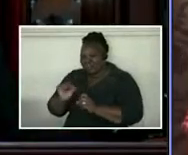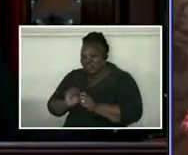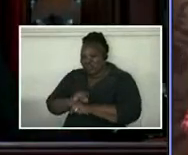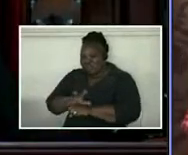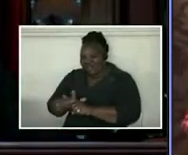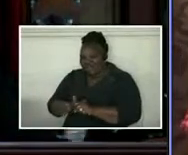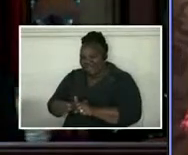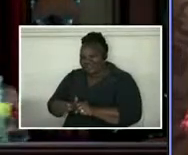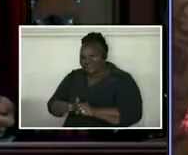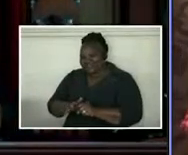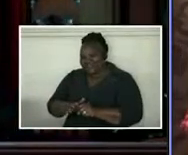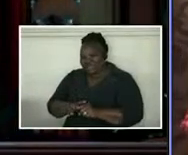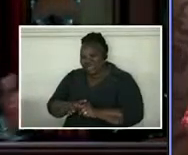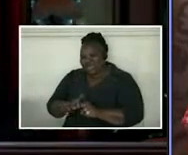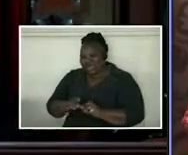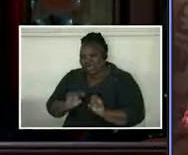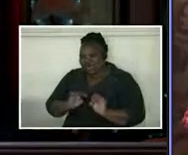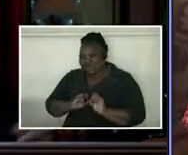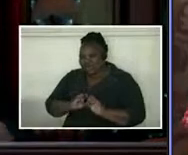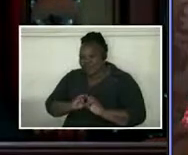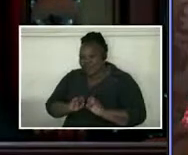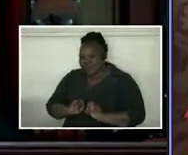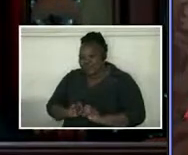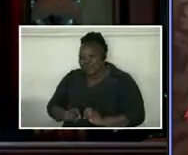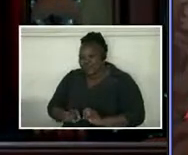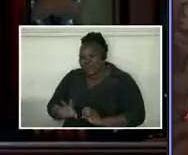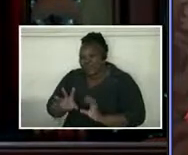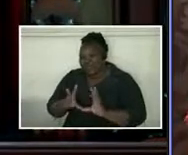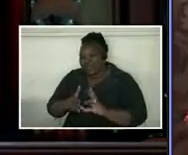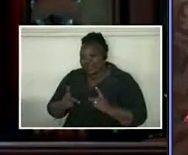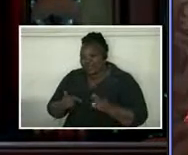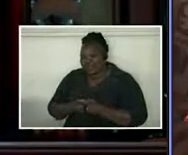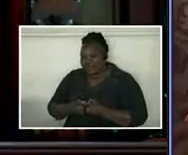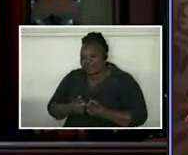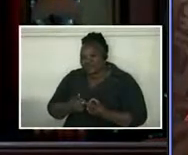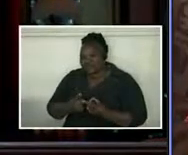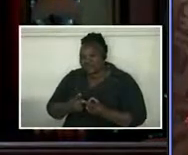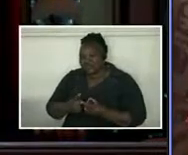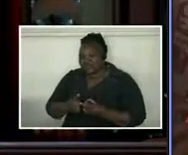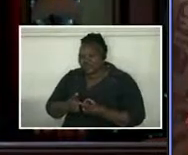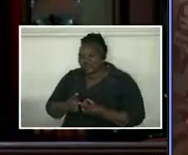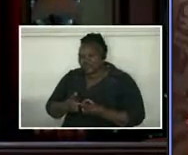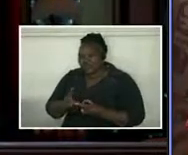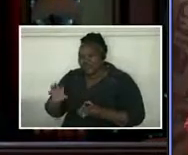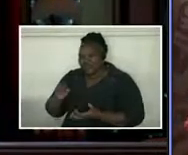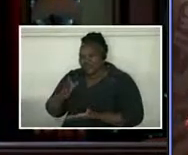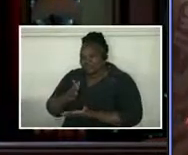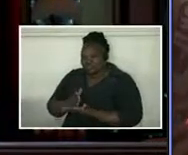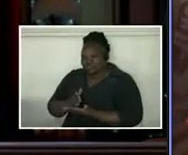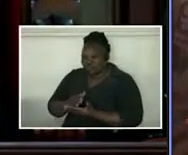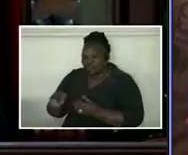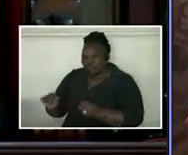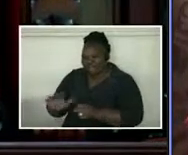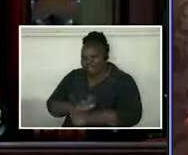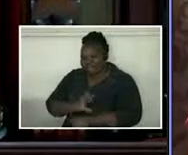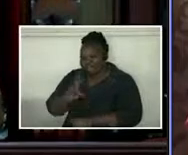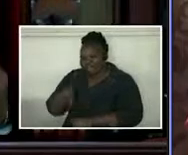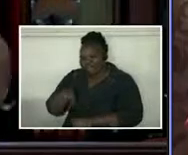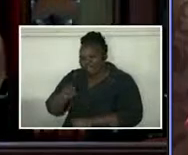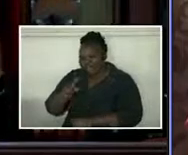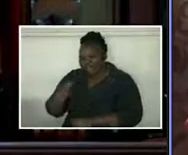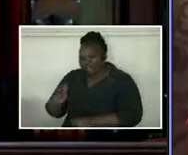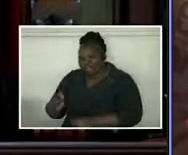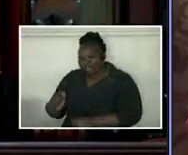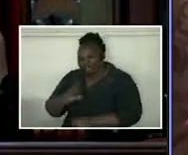affairs it is with great significance for the department to devote to ensuring to the filling of critical post commitments to